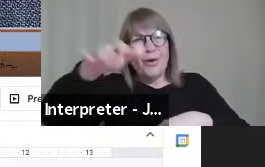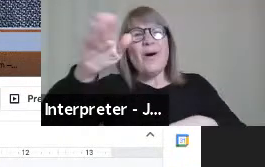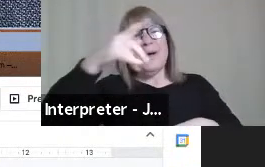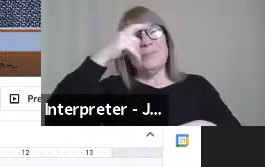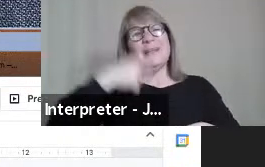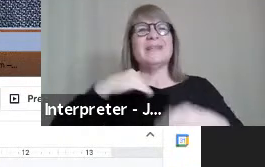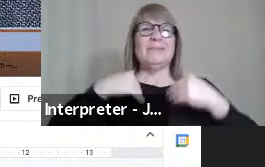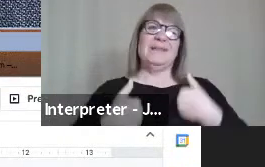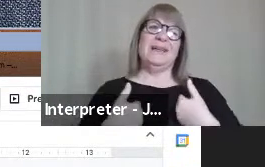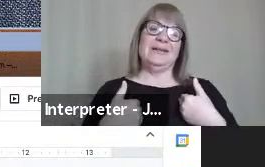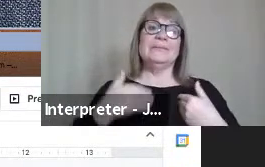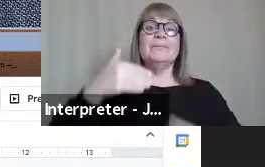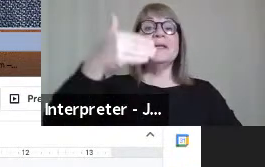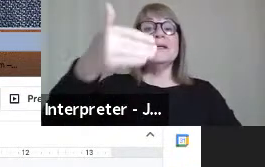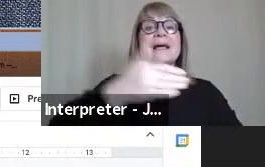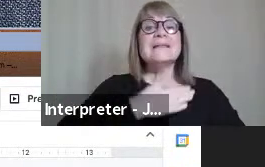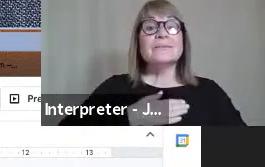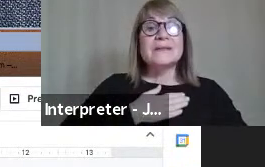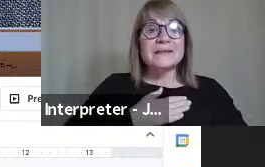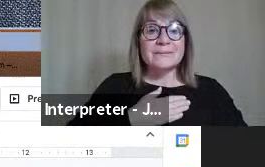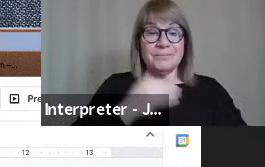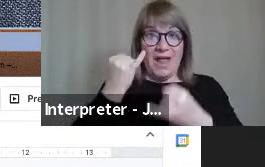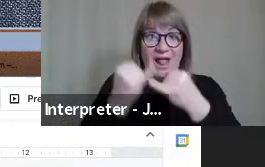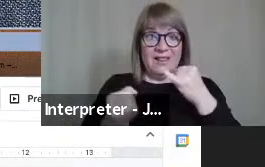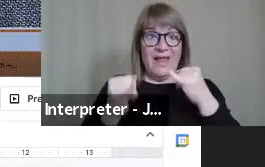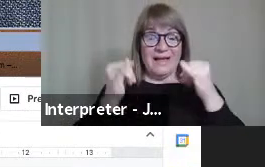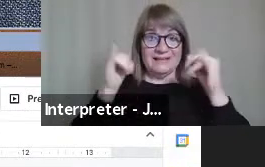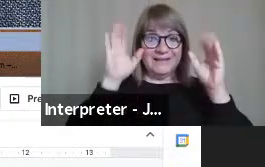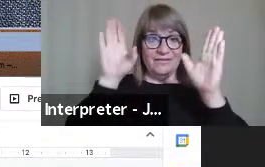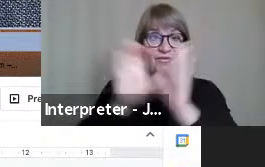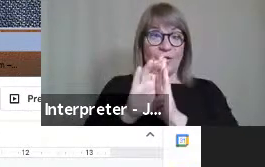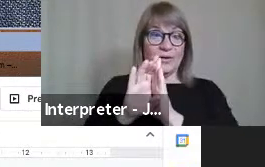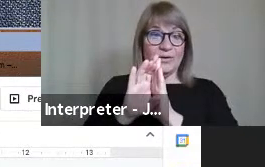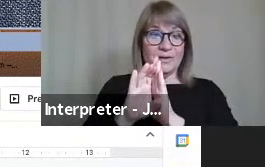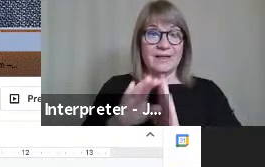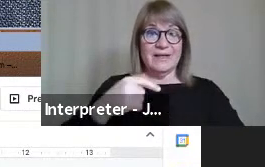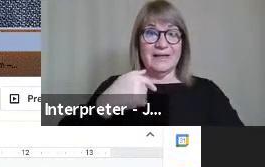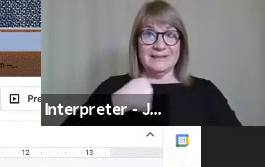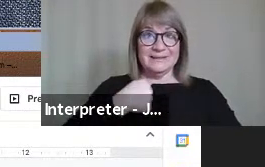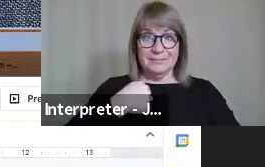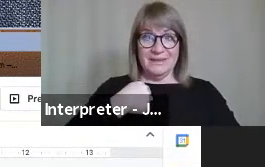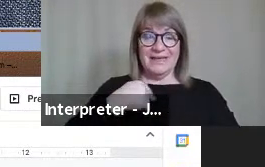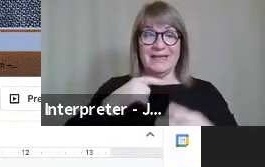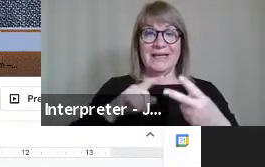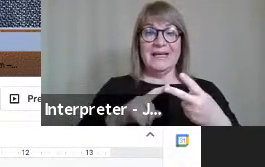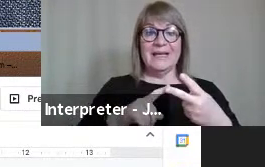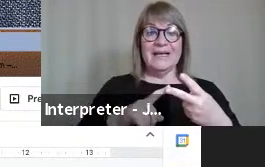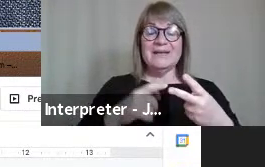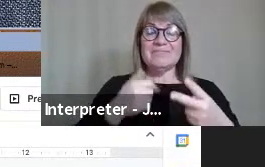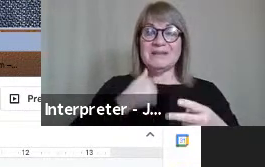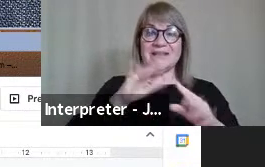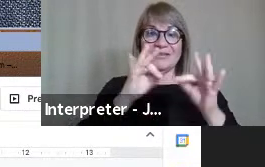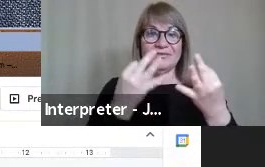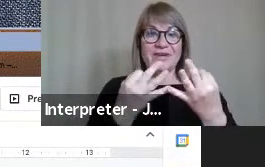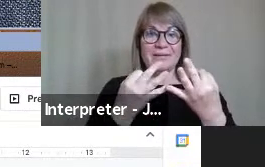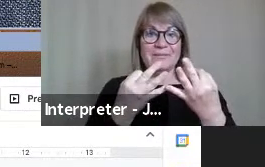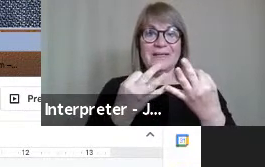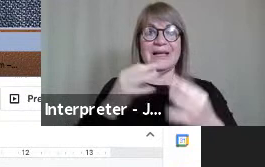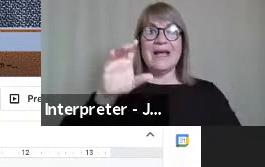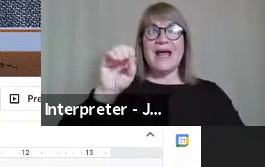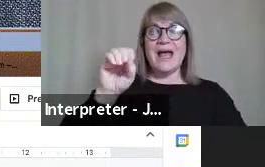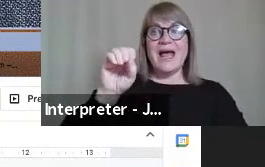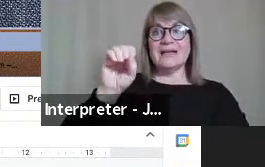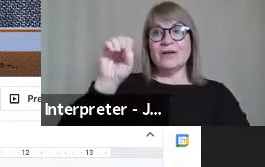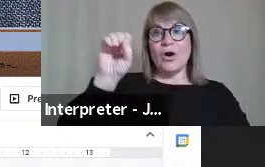in the next slide please in this last photo it's me uh myself and my family at oakland coliseum we're all